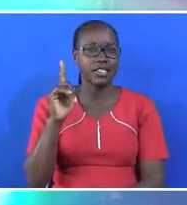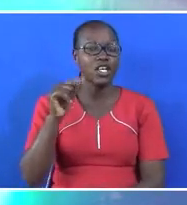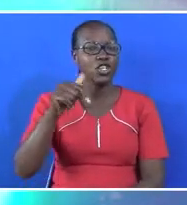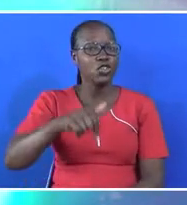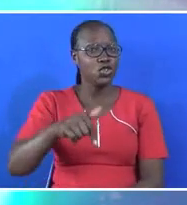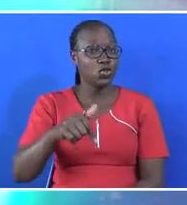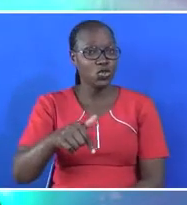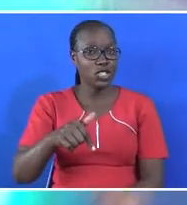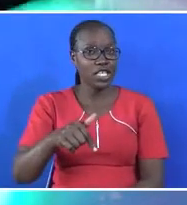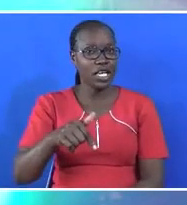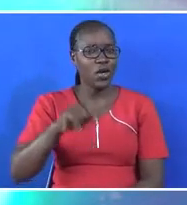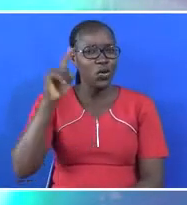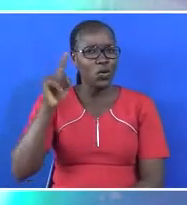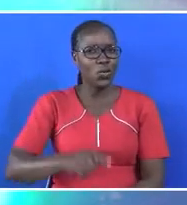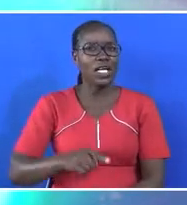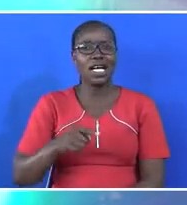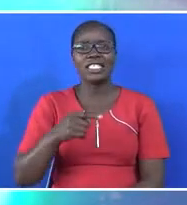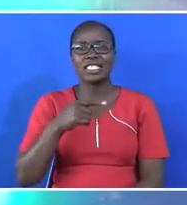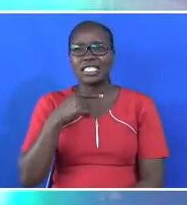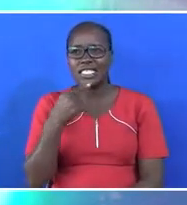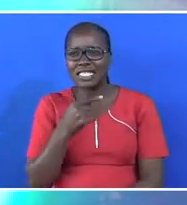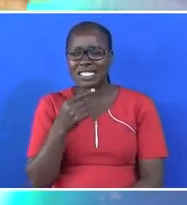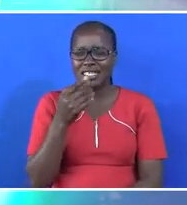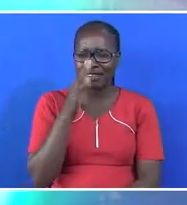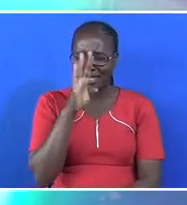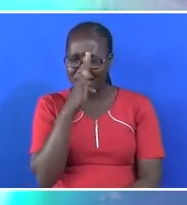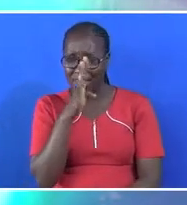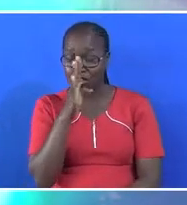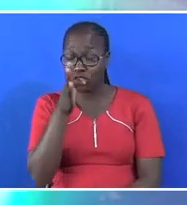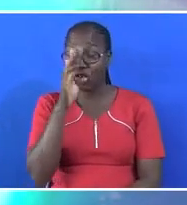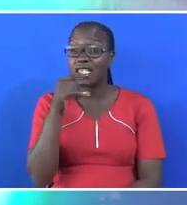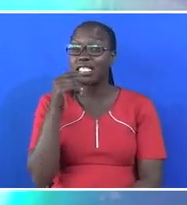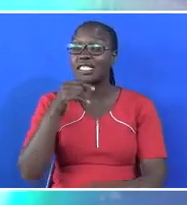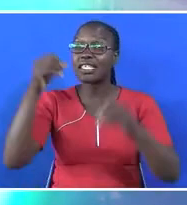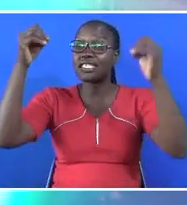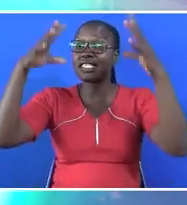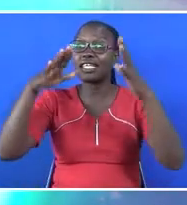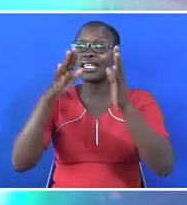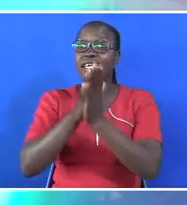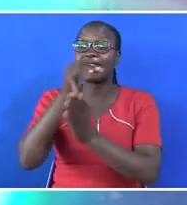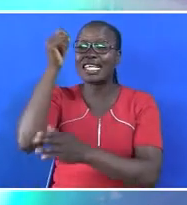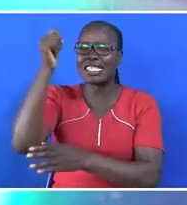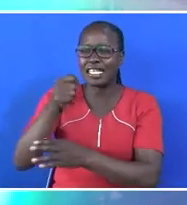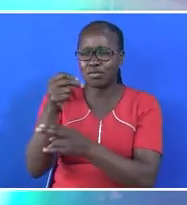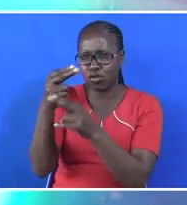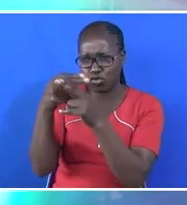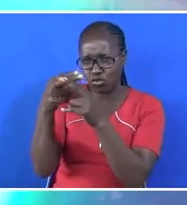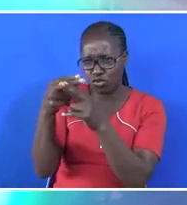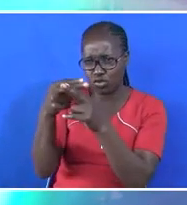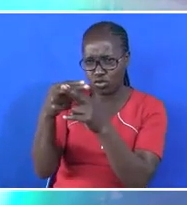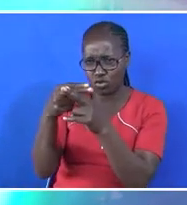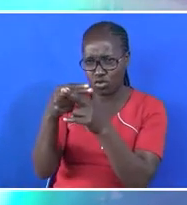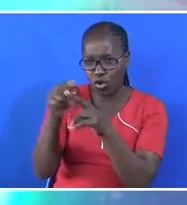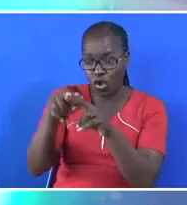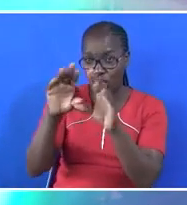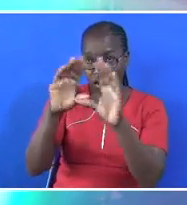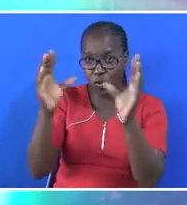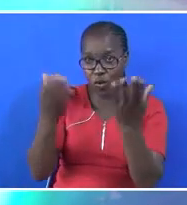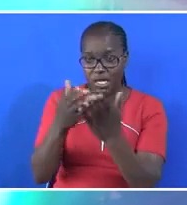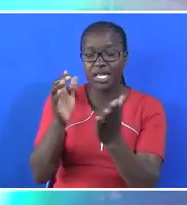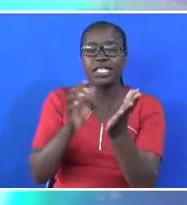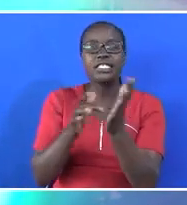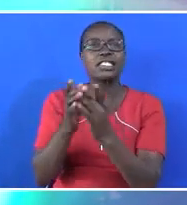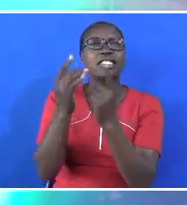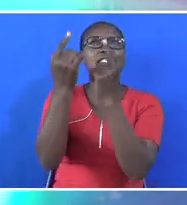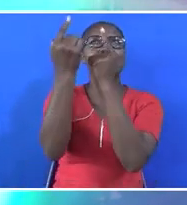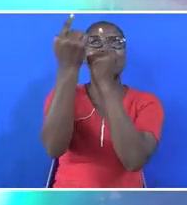we can't afford to have gray areas when God has made it clear that a judgment is looming upon the surface of the planet. That Jesus